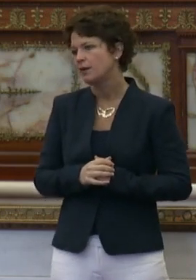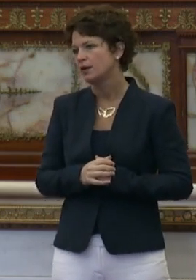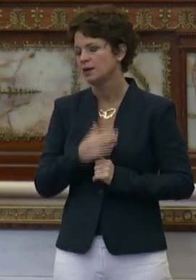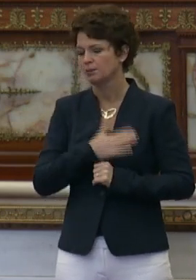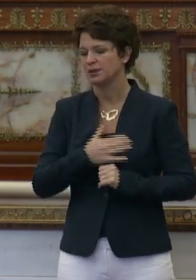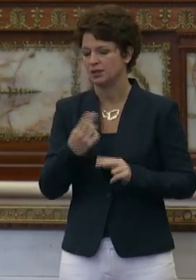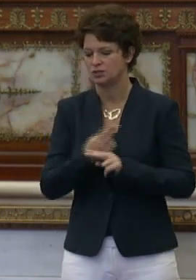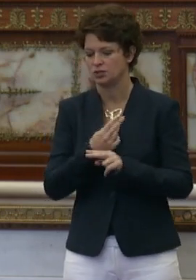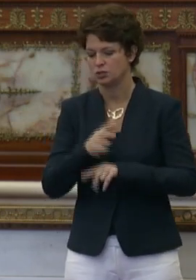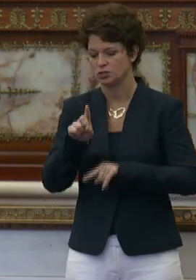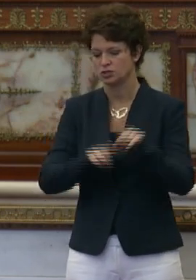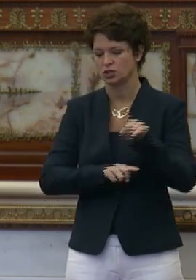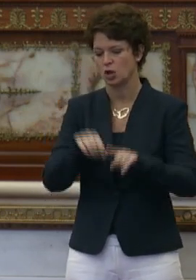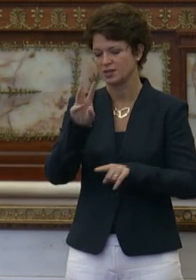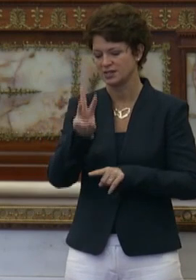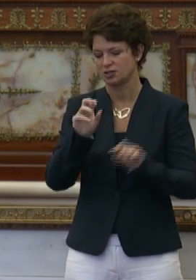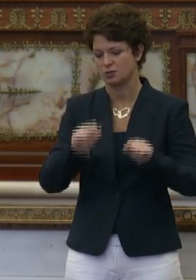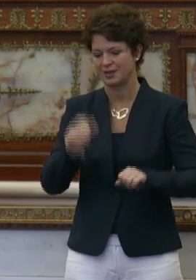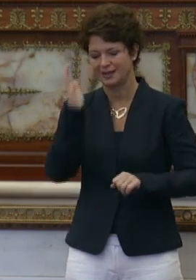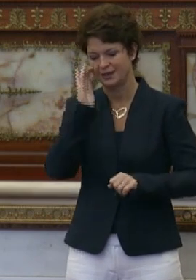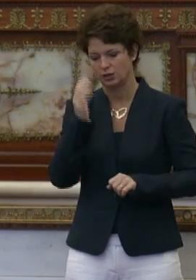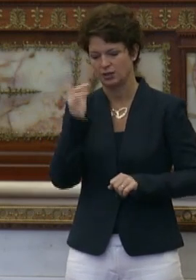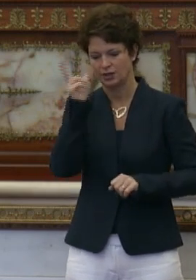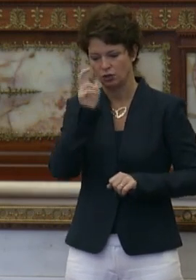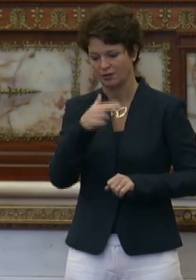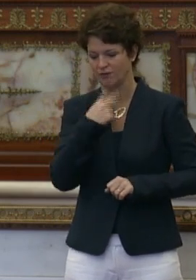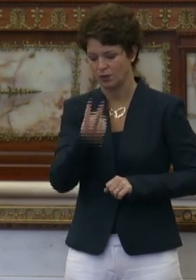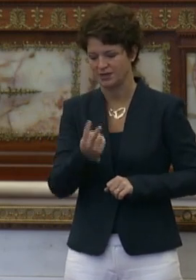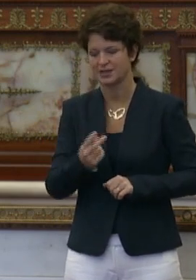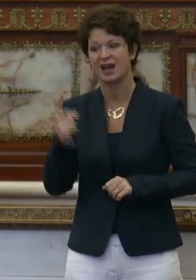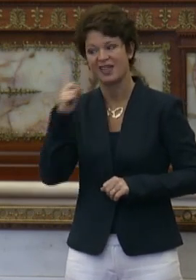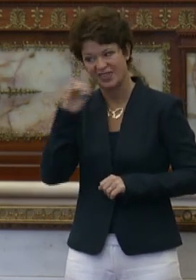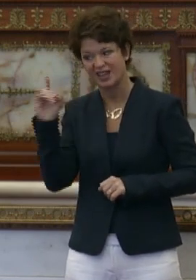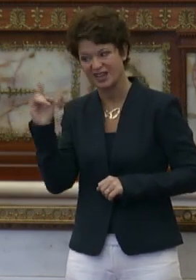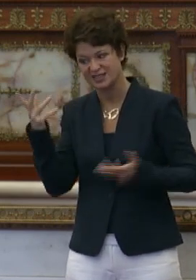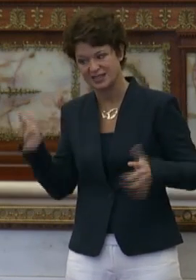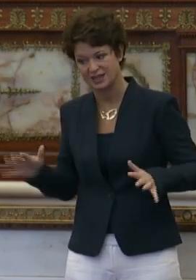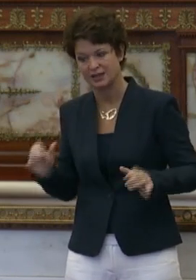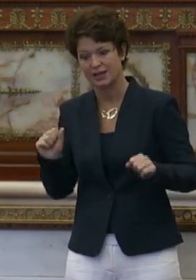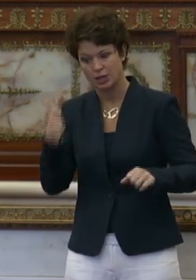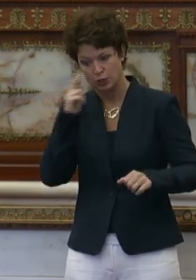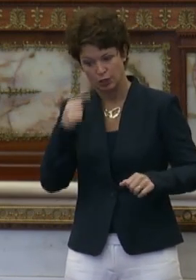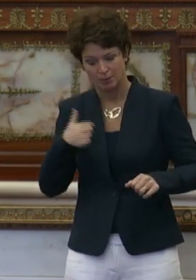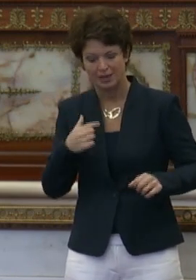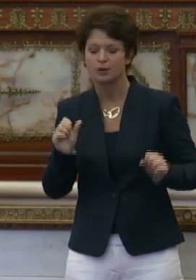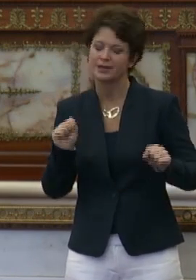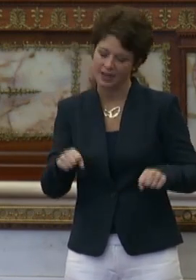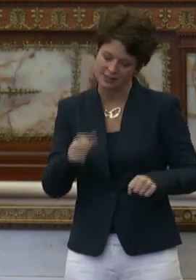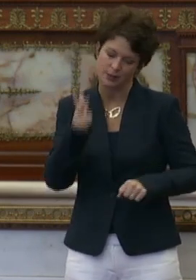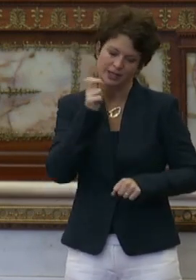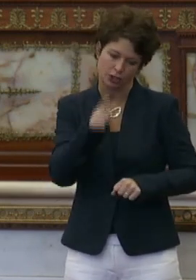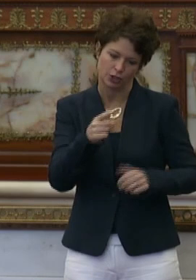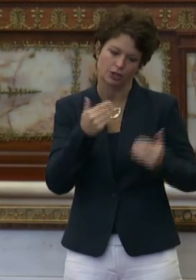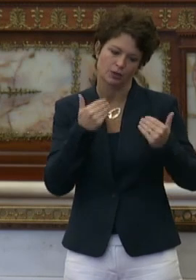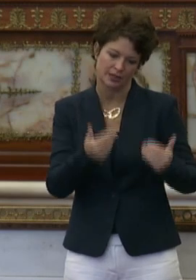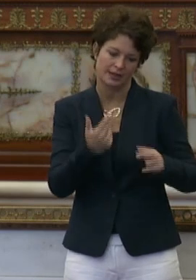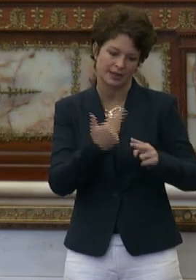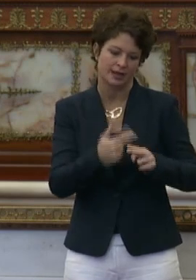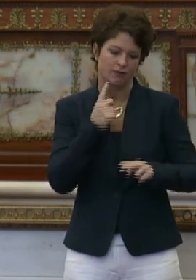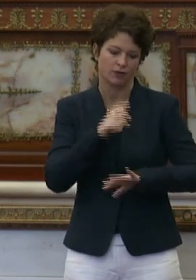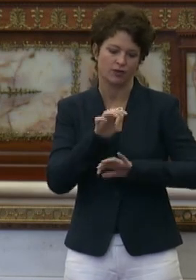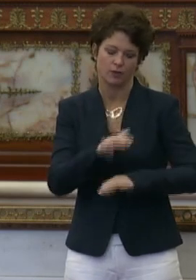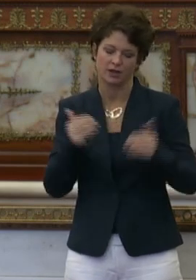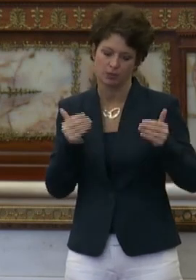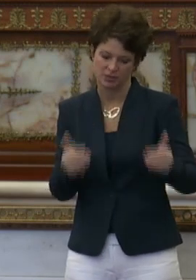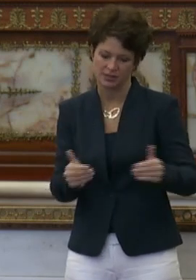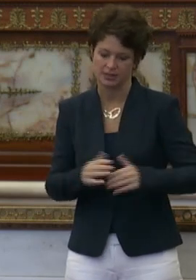Please use *6 to unmute yourself. I think I did. Can you hear me? Yeah, we can hear you. Just state your name for the record and